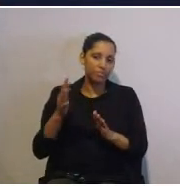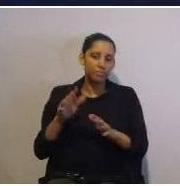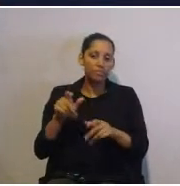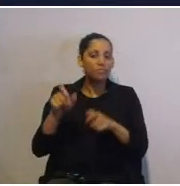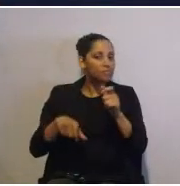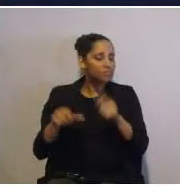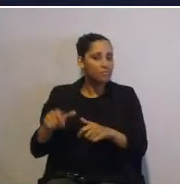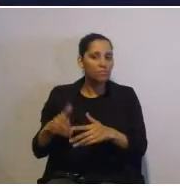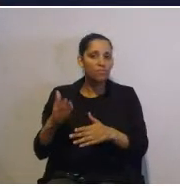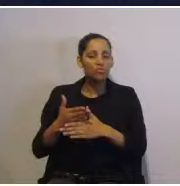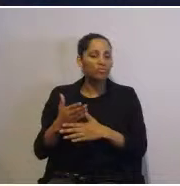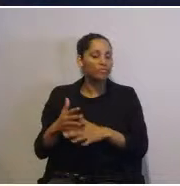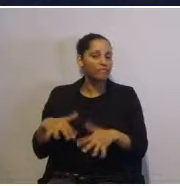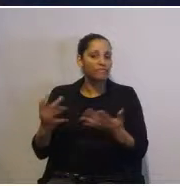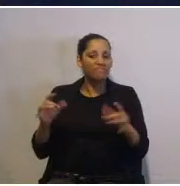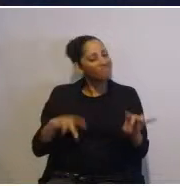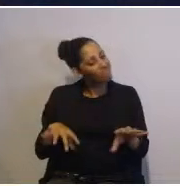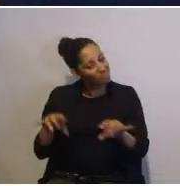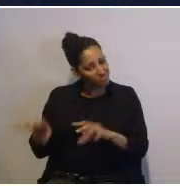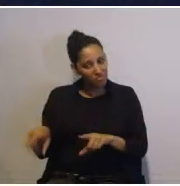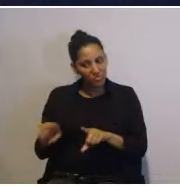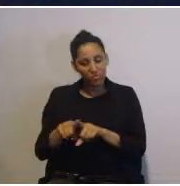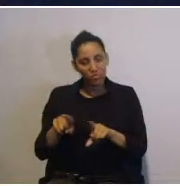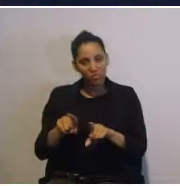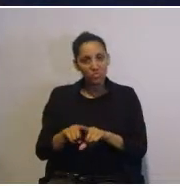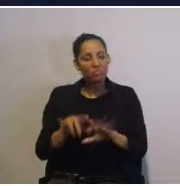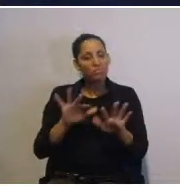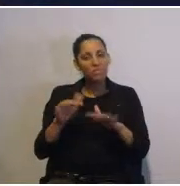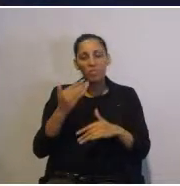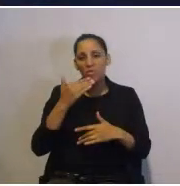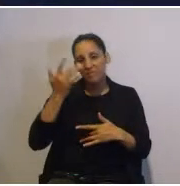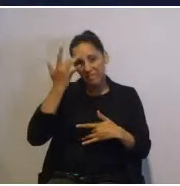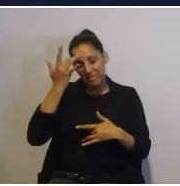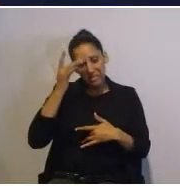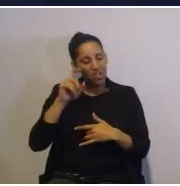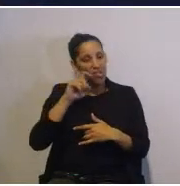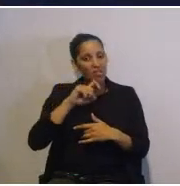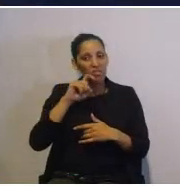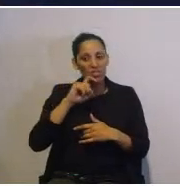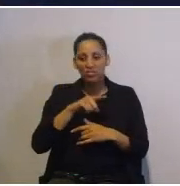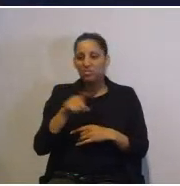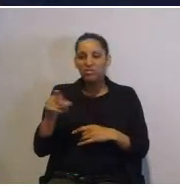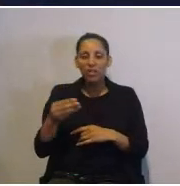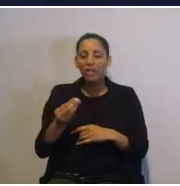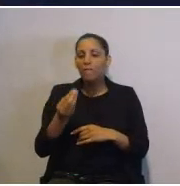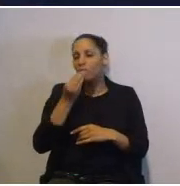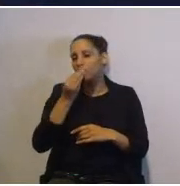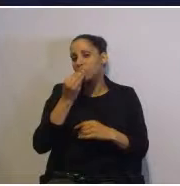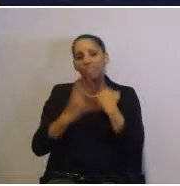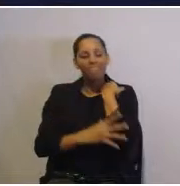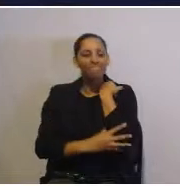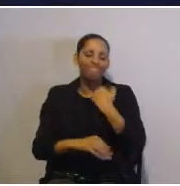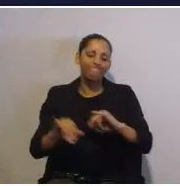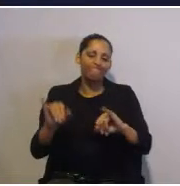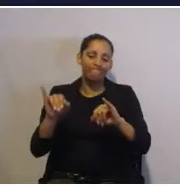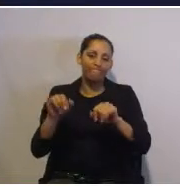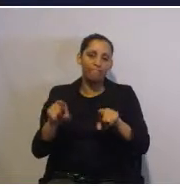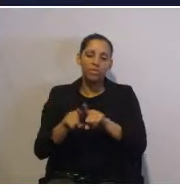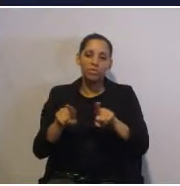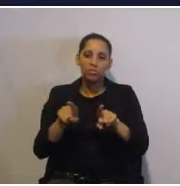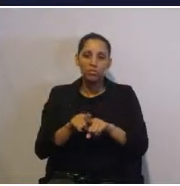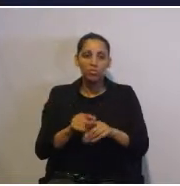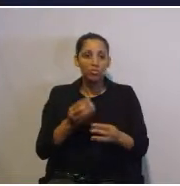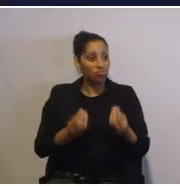are all suffering. There's ill-aged people living below the breadline, and kids can sometimes tell